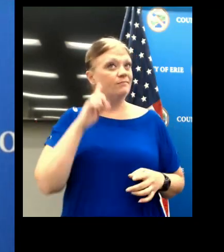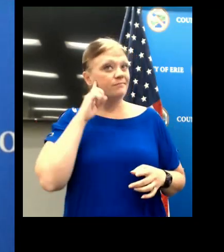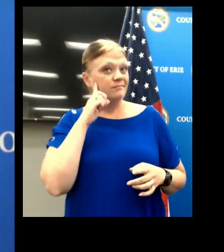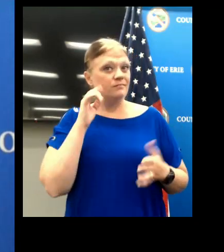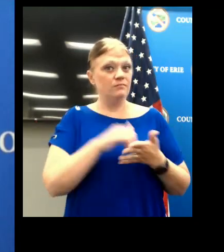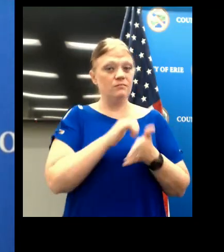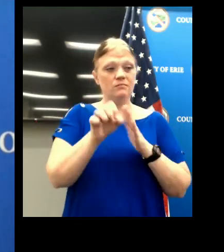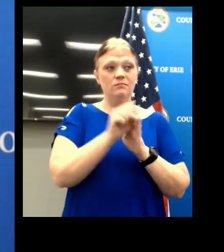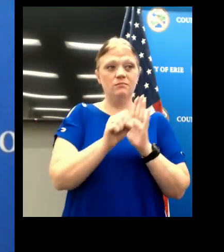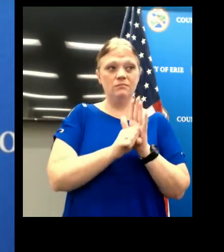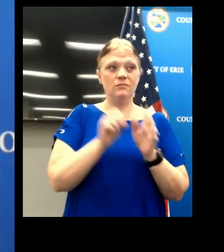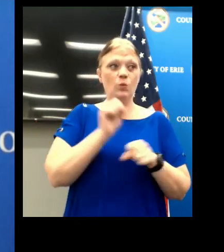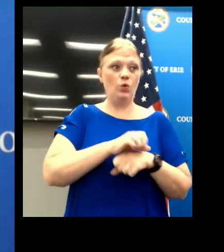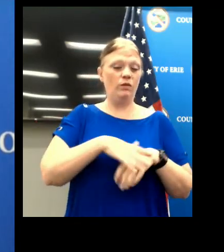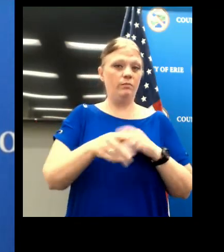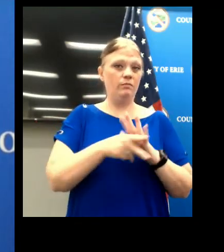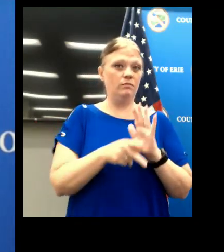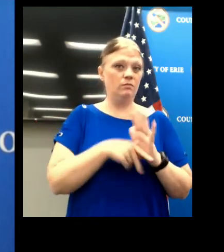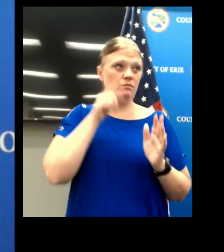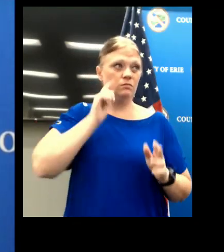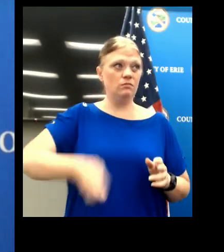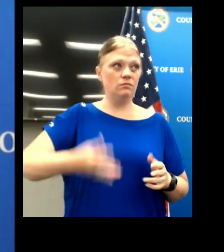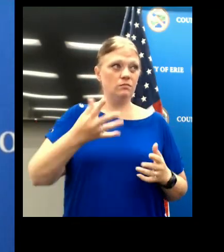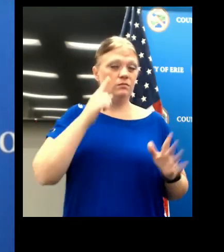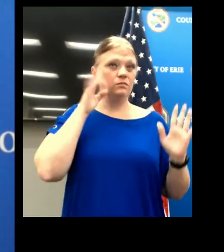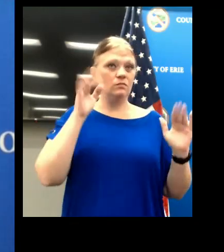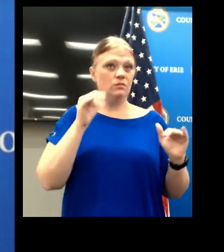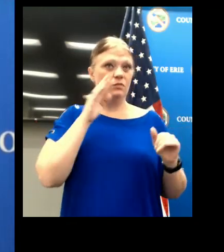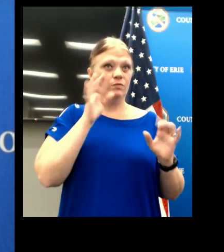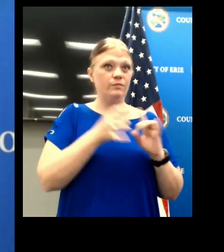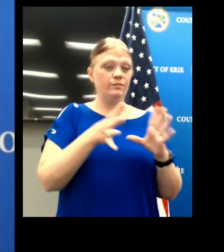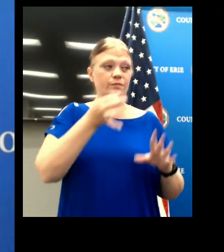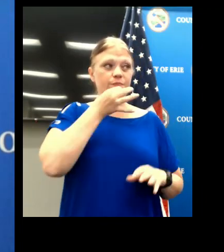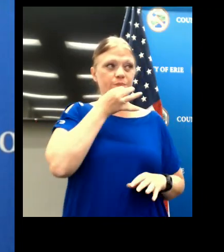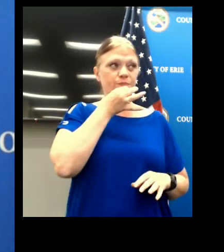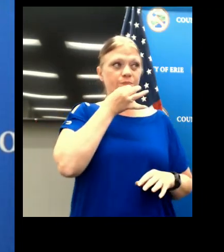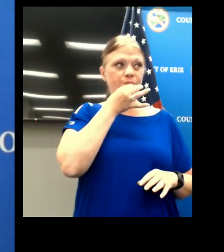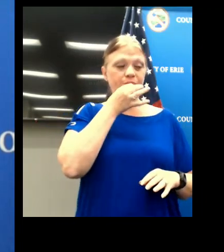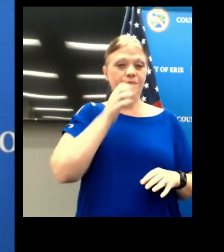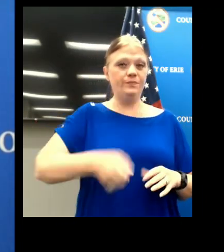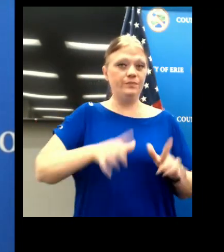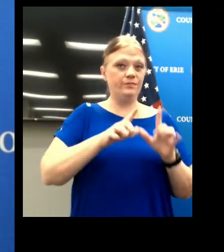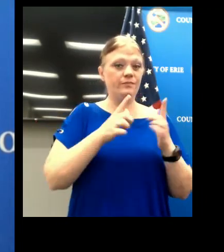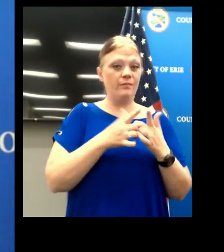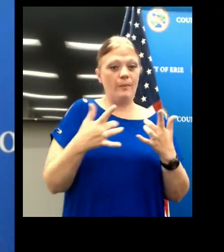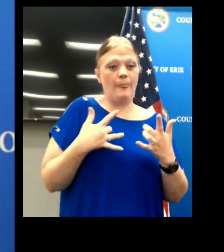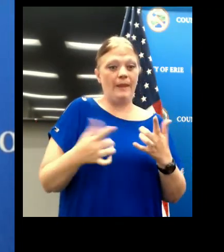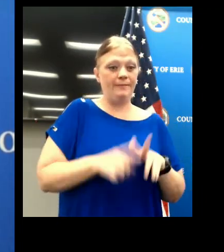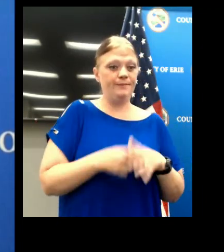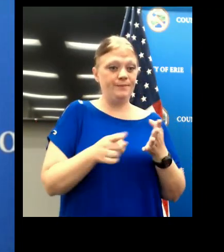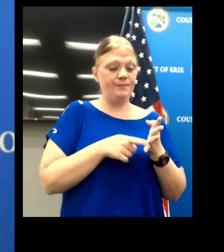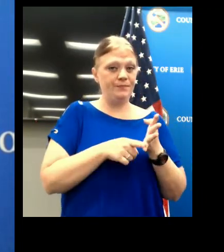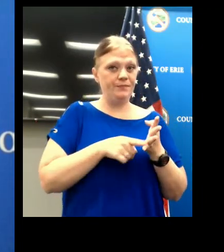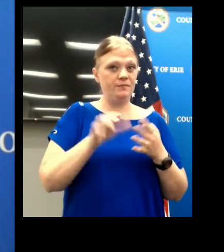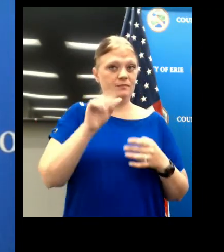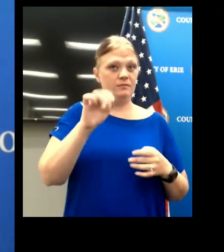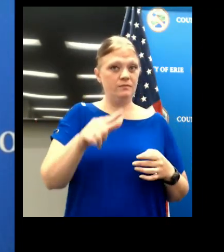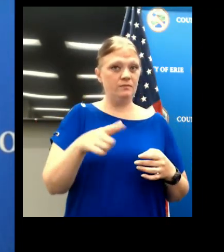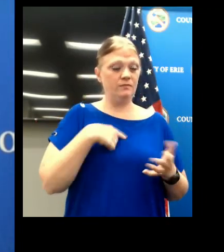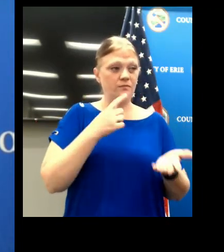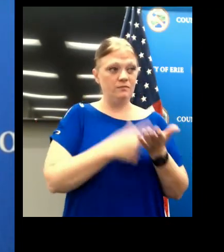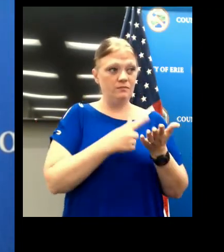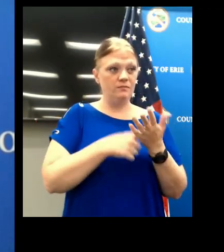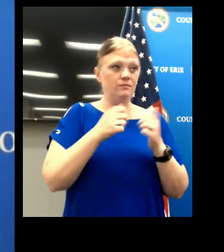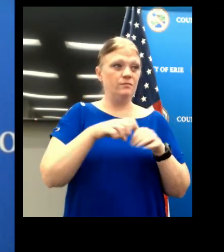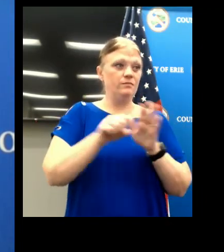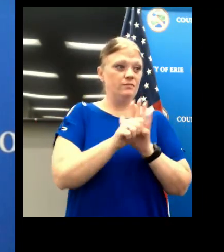State is working on the protocols for bowling. And hopefully those will be released soon. Bowling leagues usually start by the end of August. And I've been talking to the state